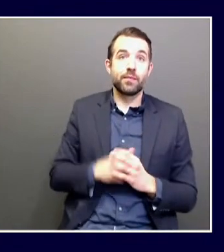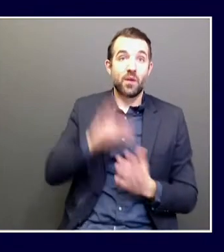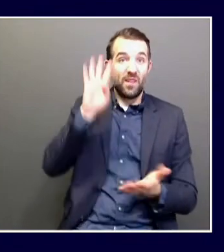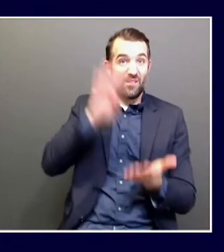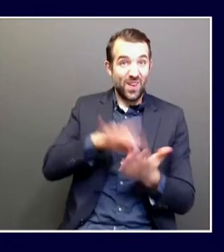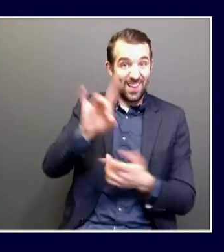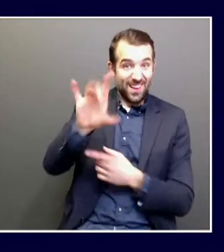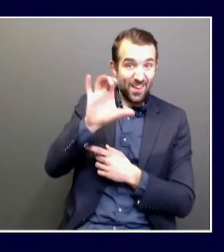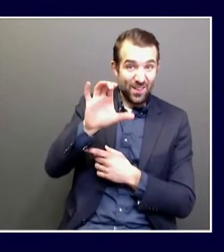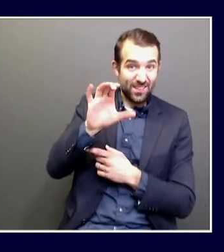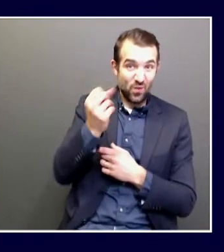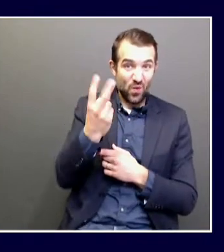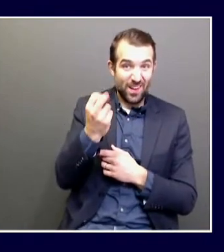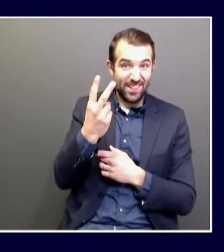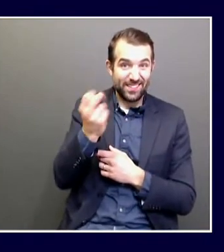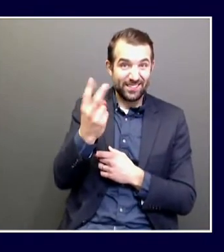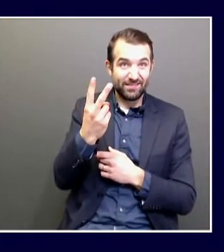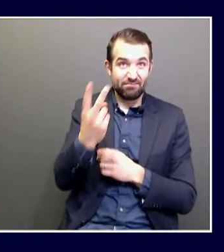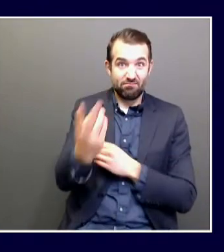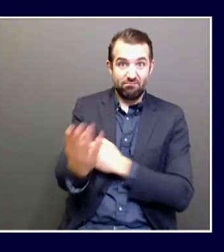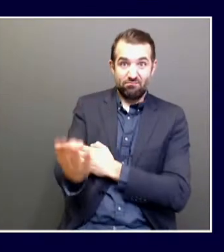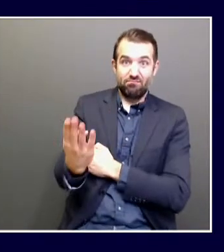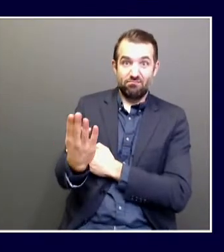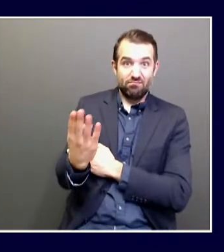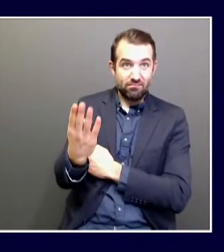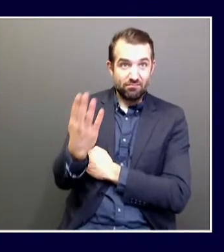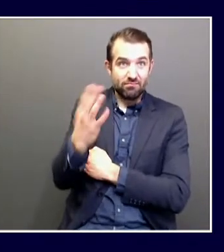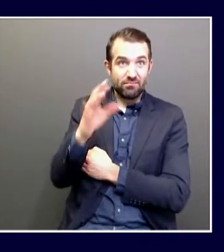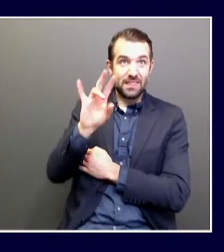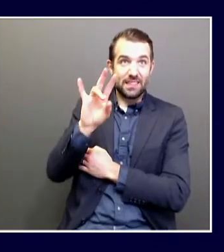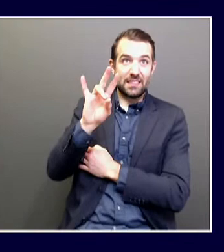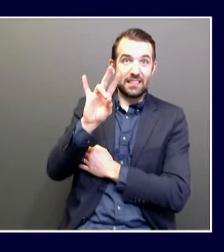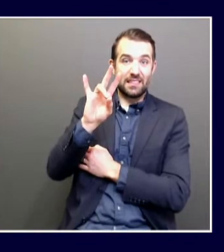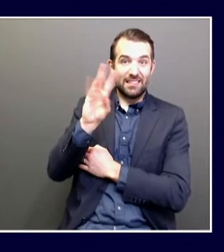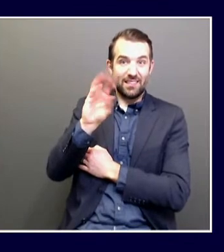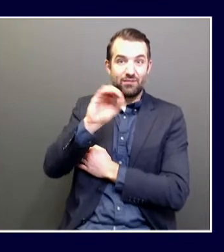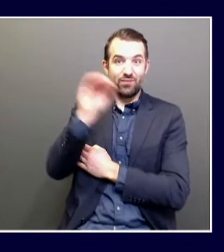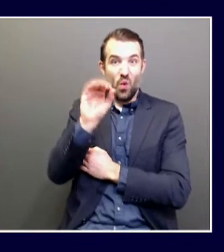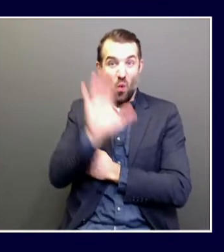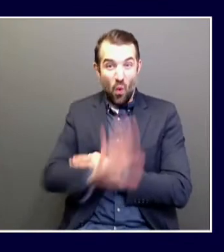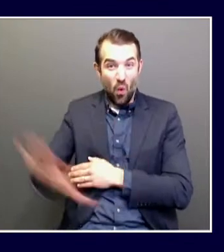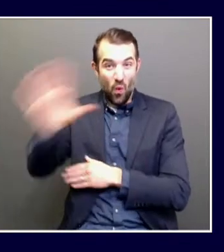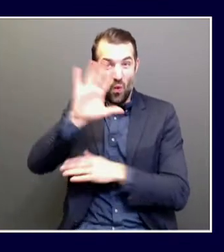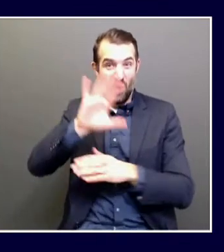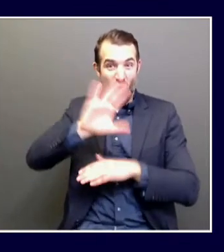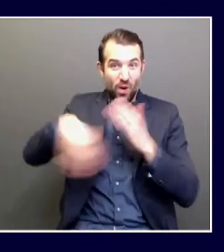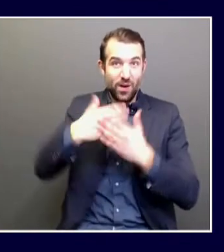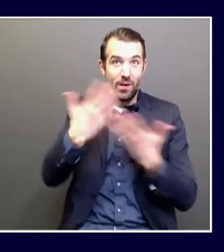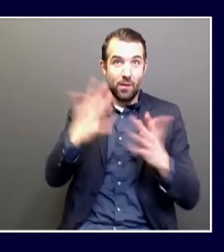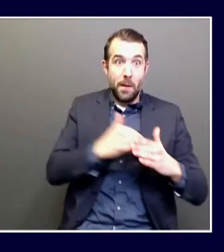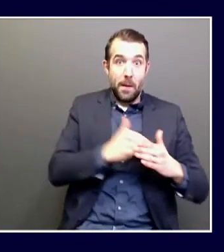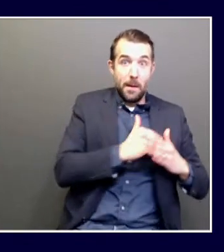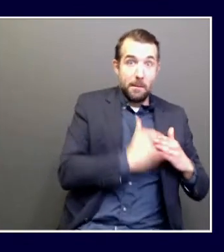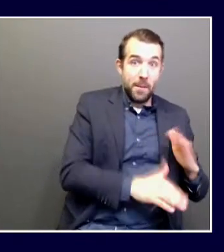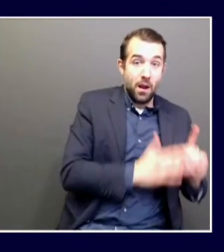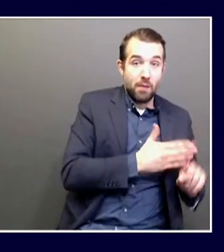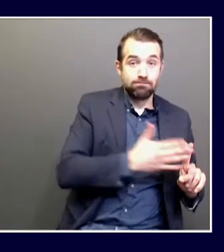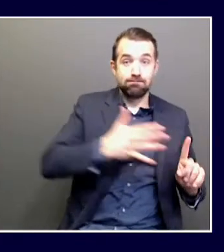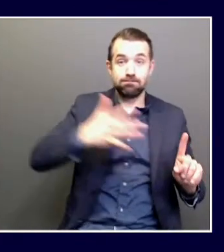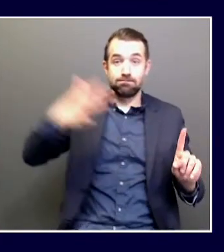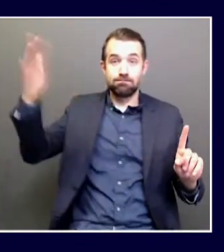morning, 76% of everyone in Maine, from 0 to 100 and 100 over,